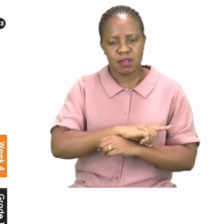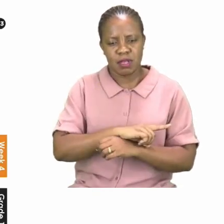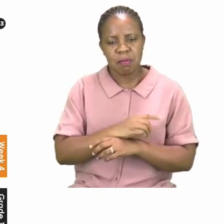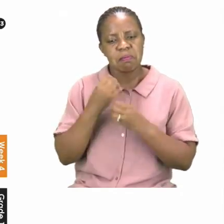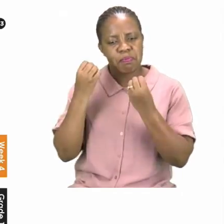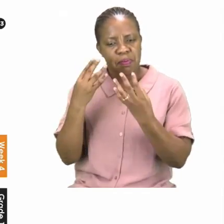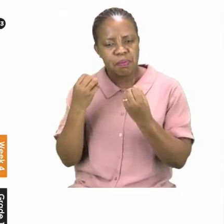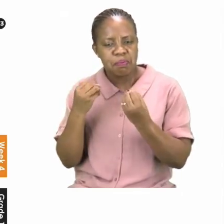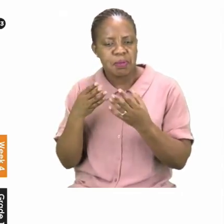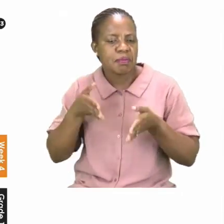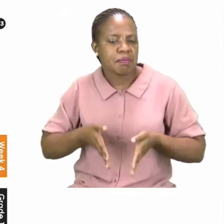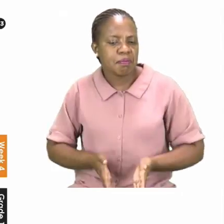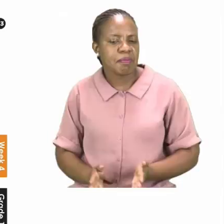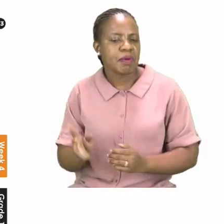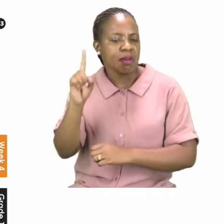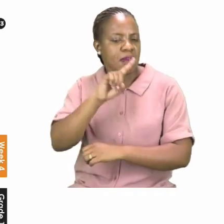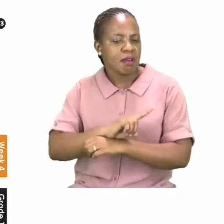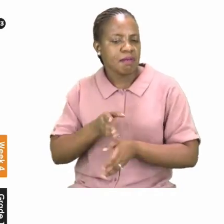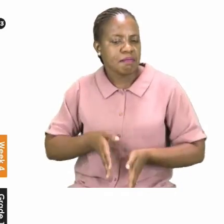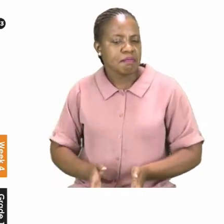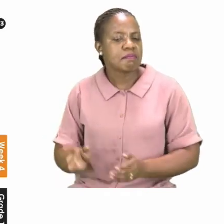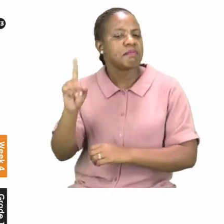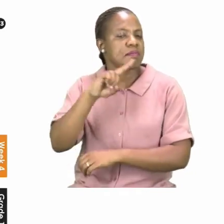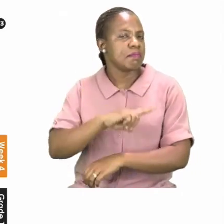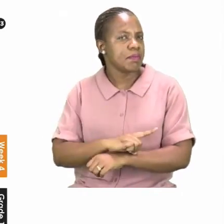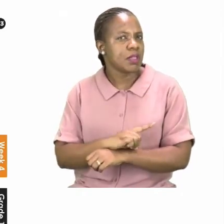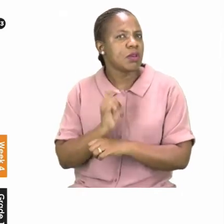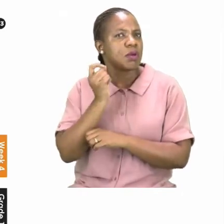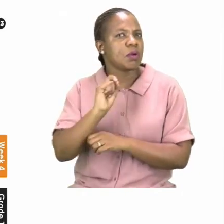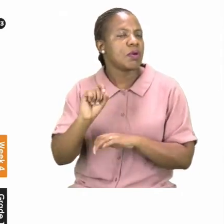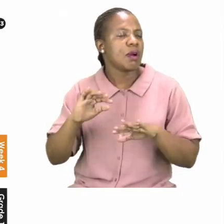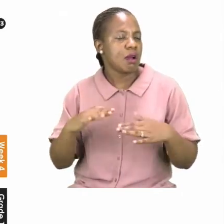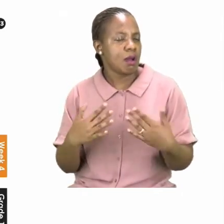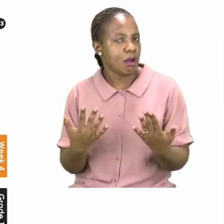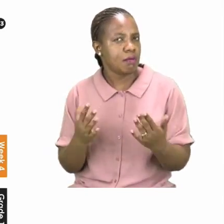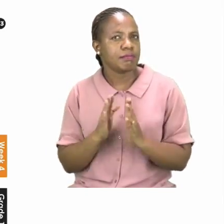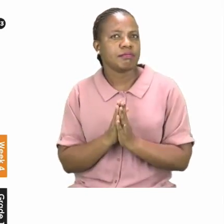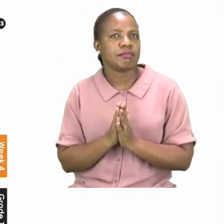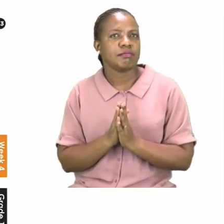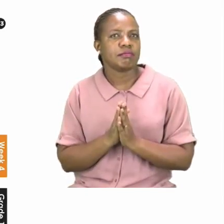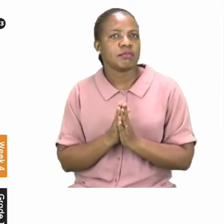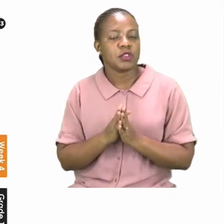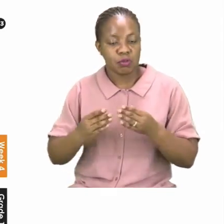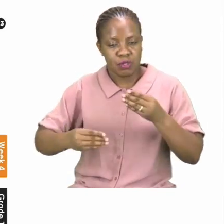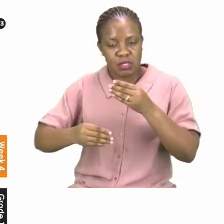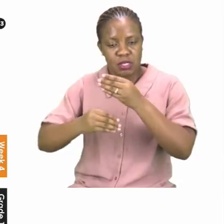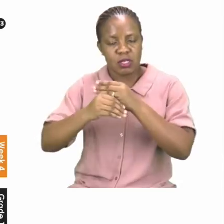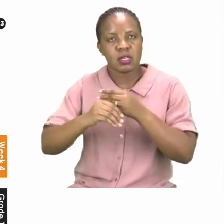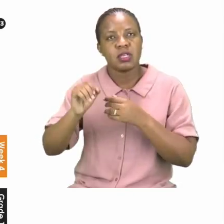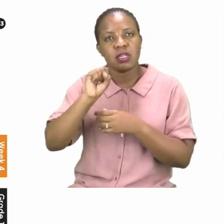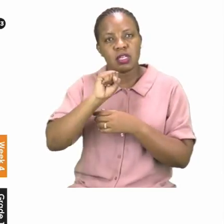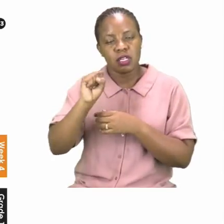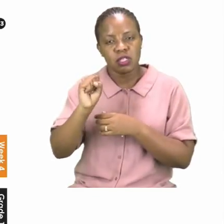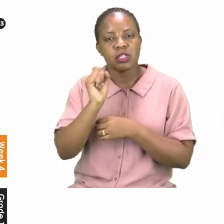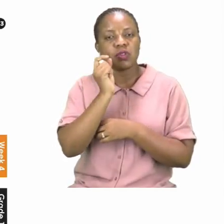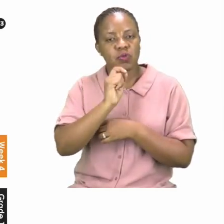singular, to a many word, which means plural, we are going to add an S